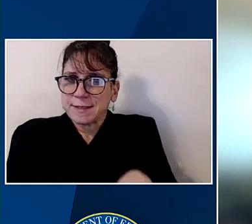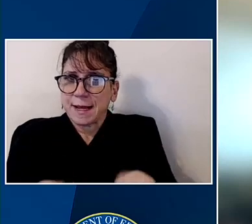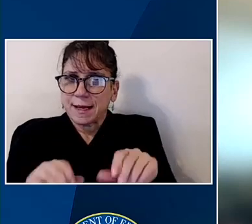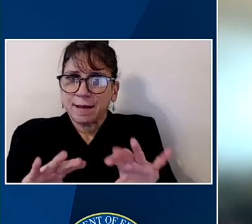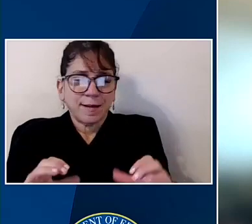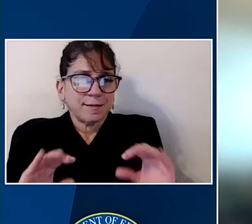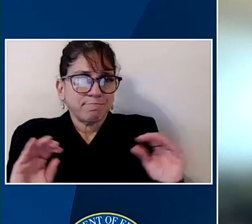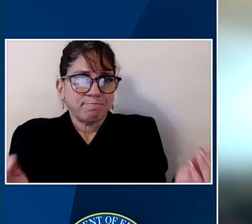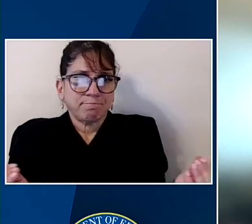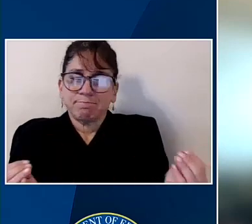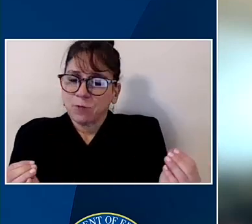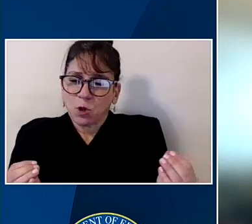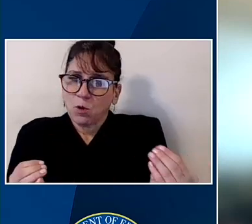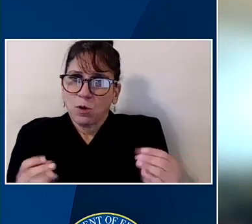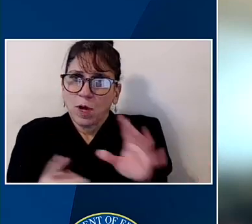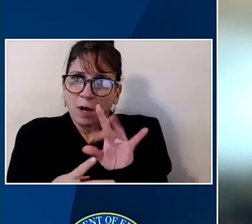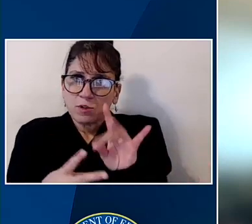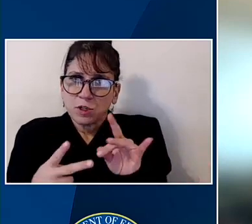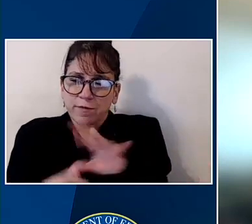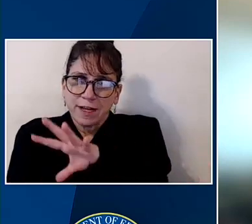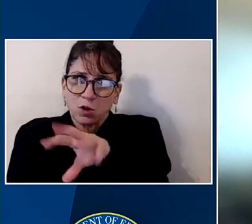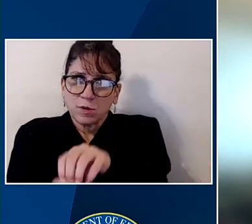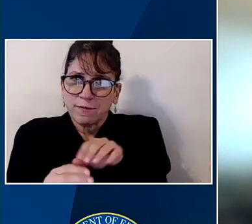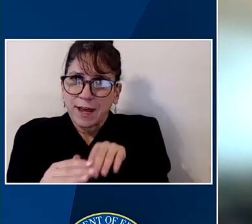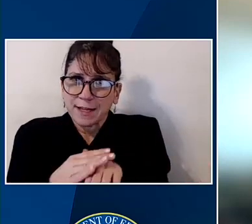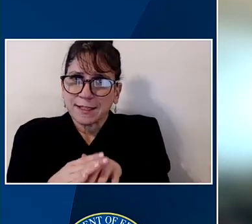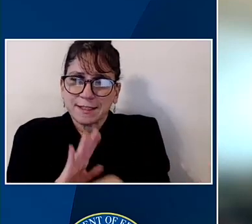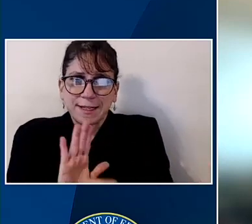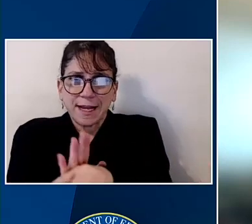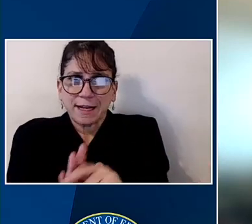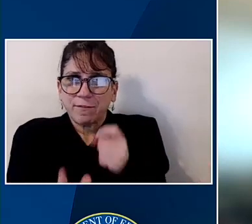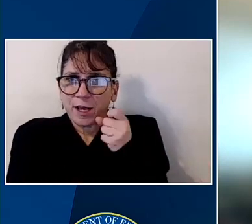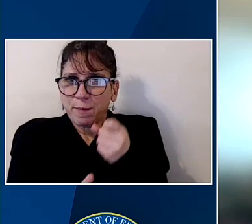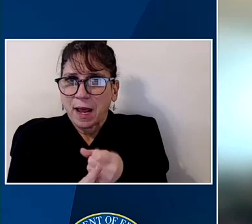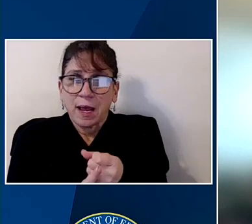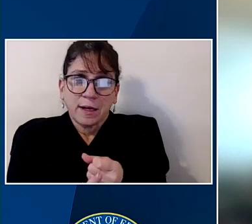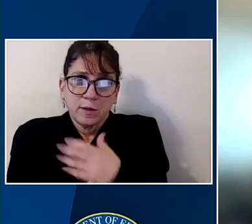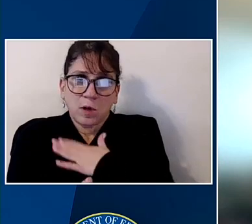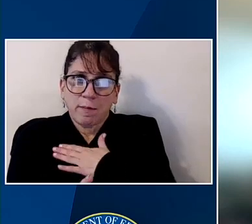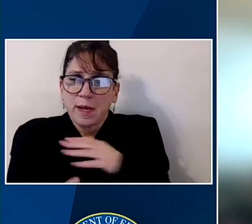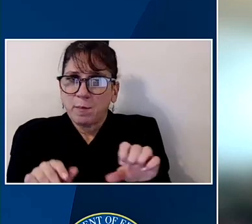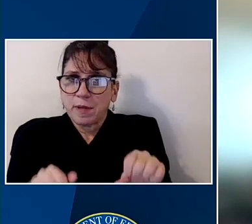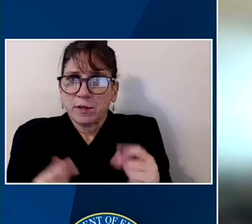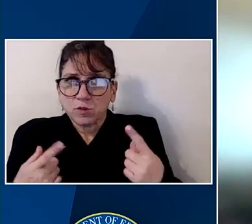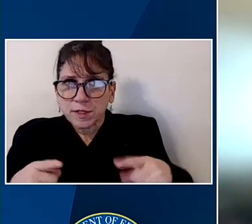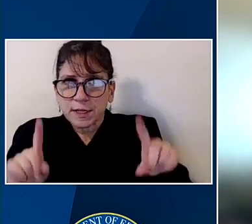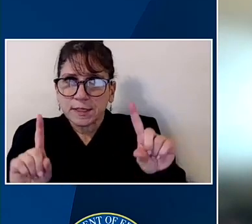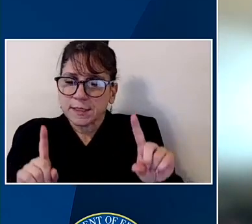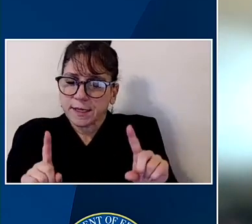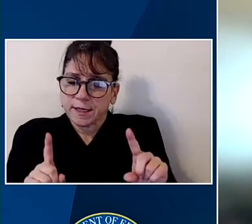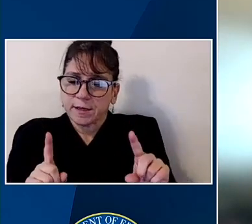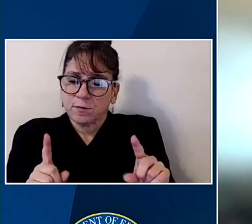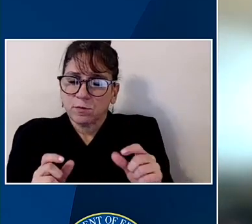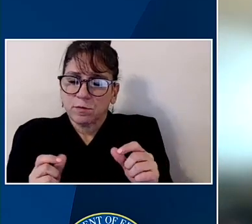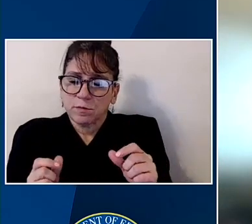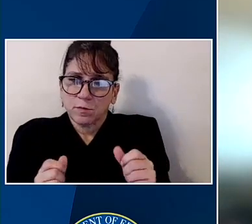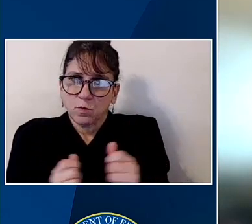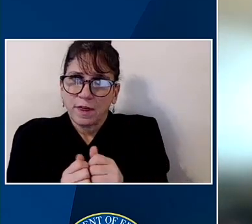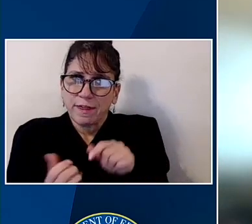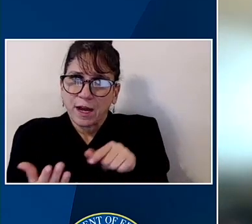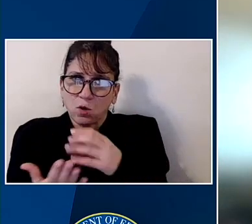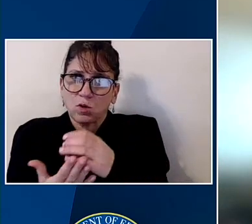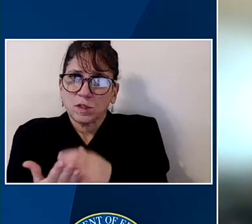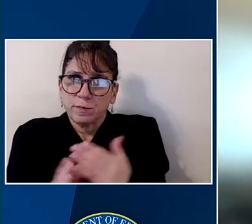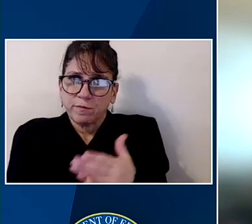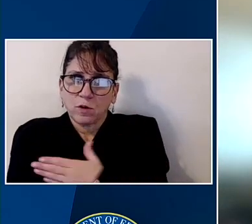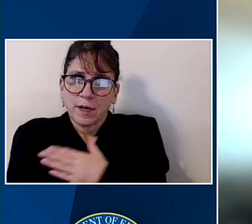of inclusive access and how that had a negative impact on my ability to succeed in the course. Before I started my studies